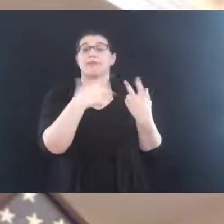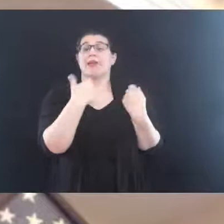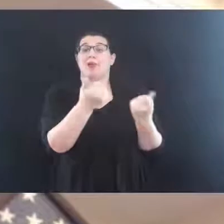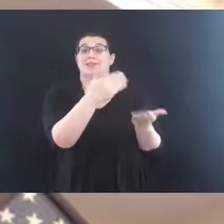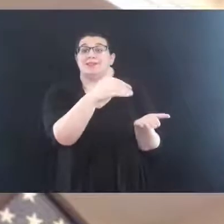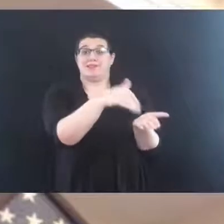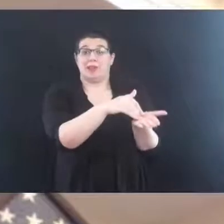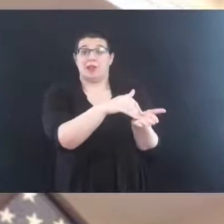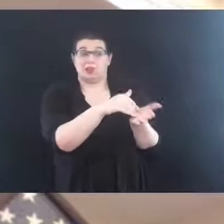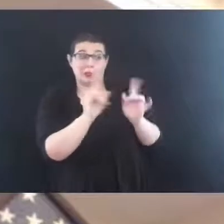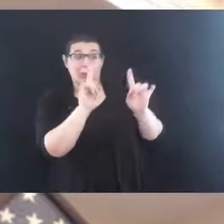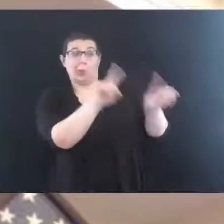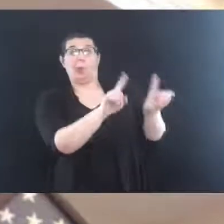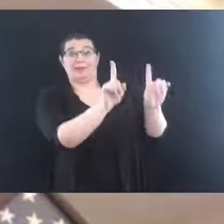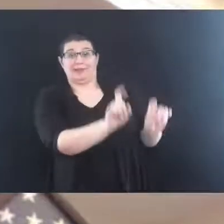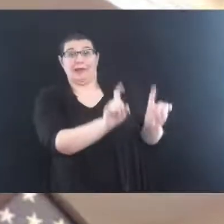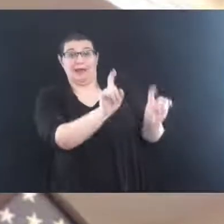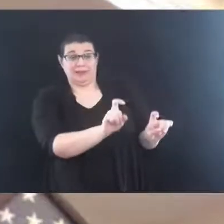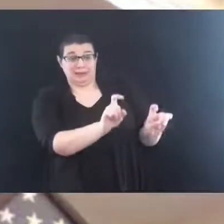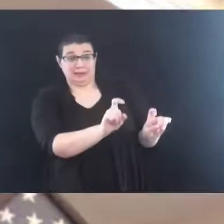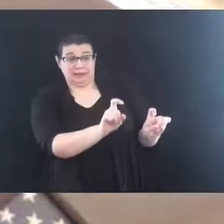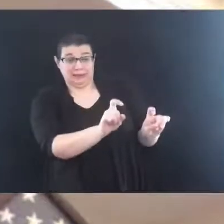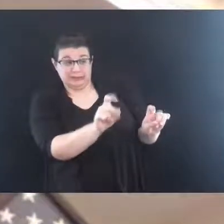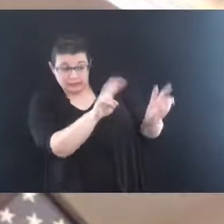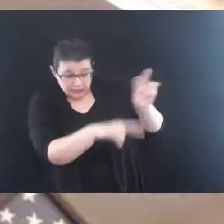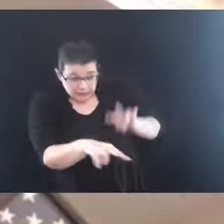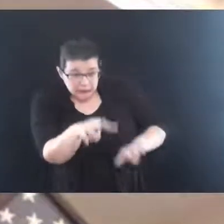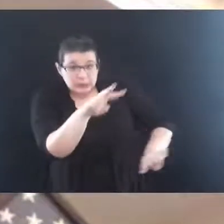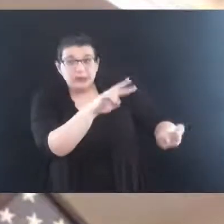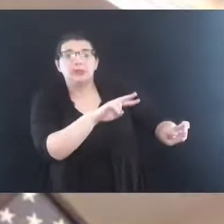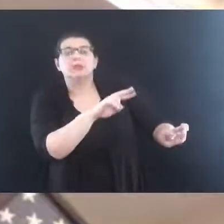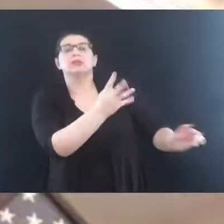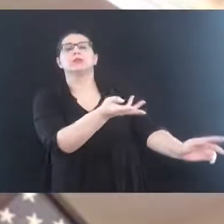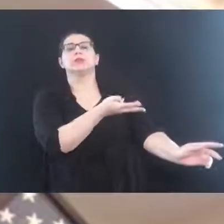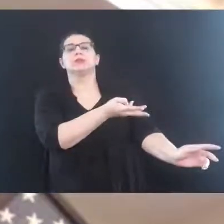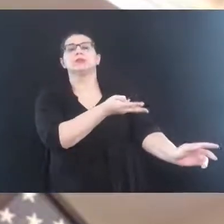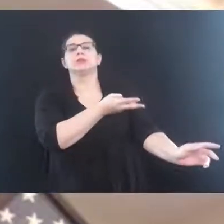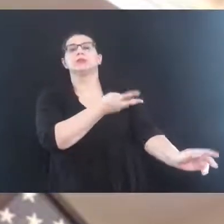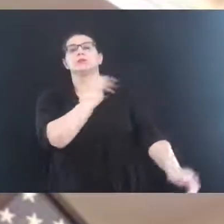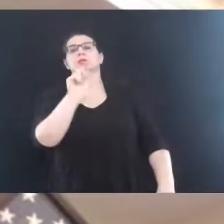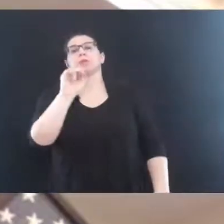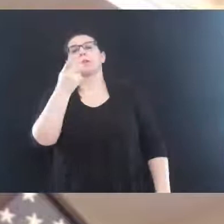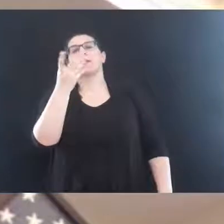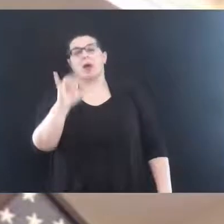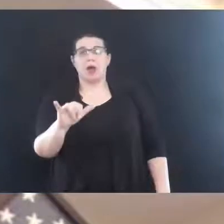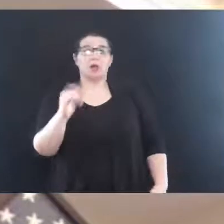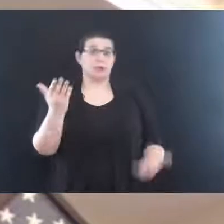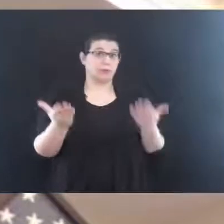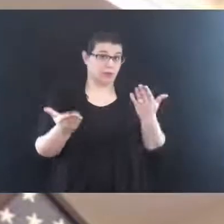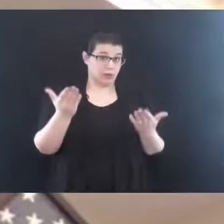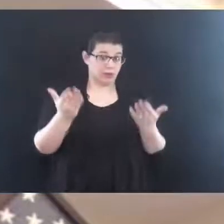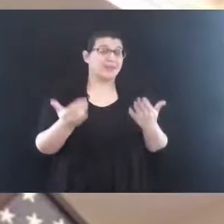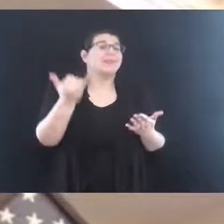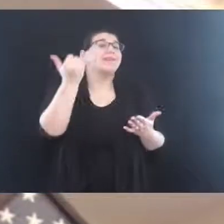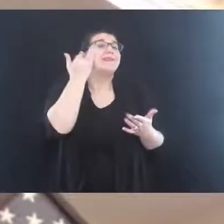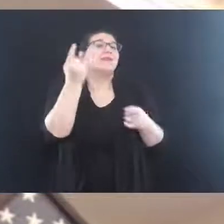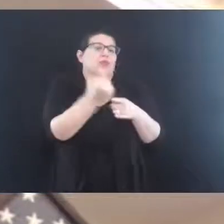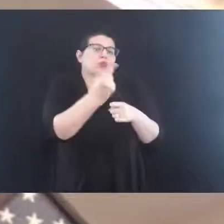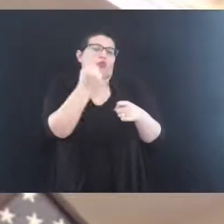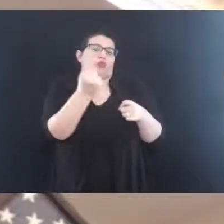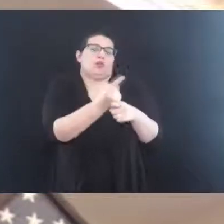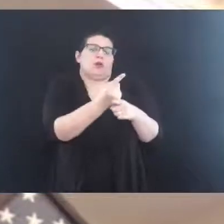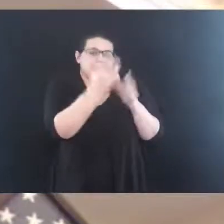and get tested, triage, and have the availability of the antibodies if that is the appropriate call